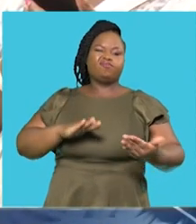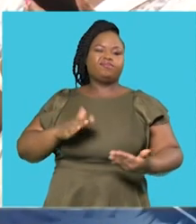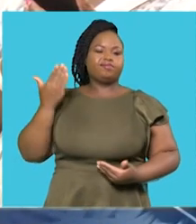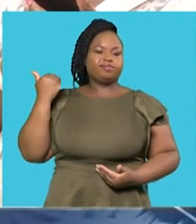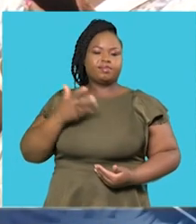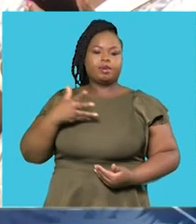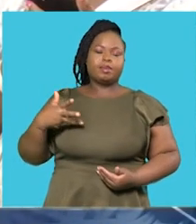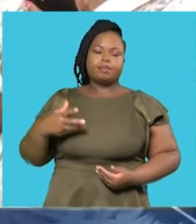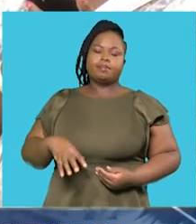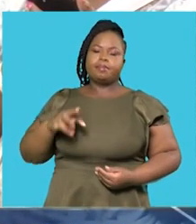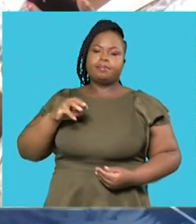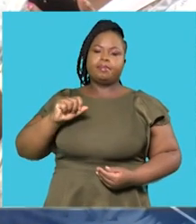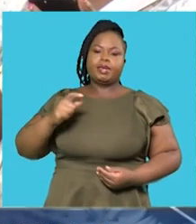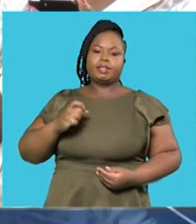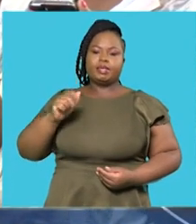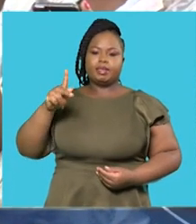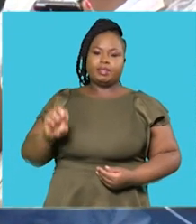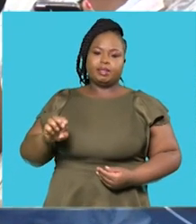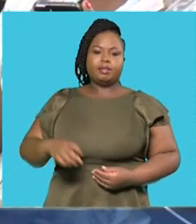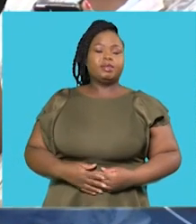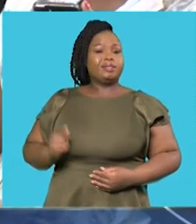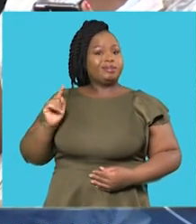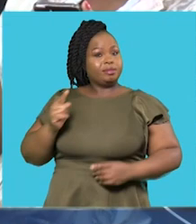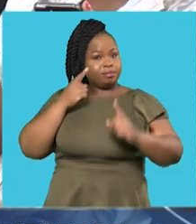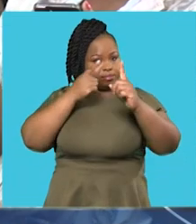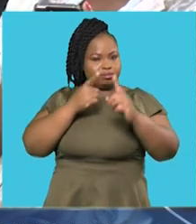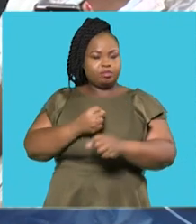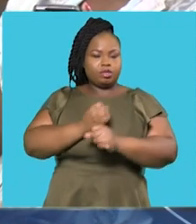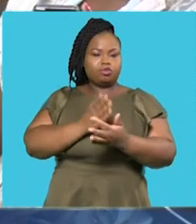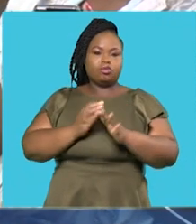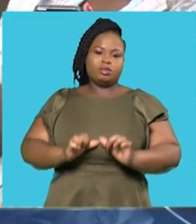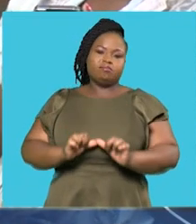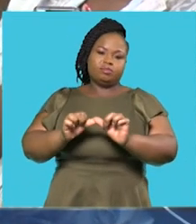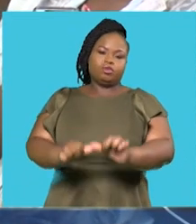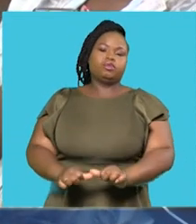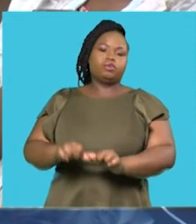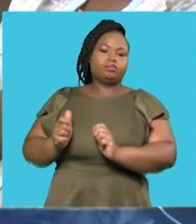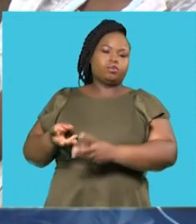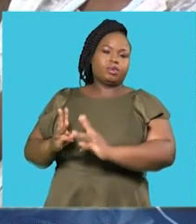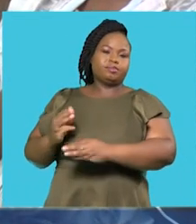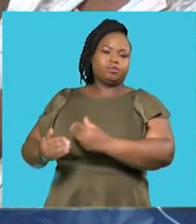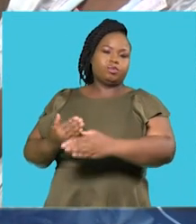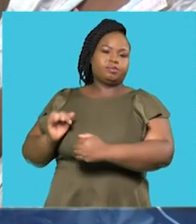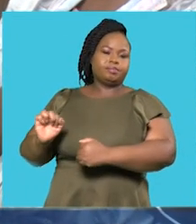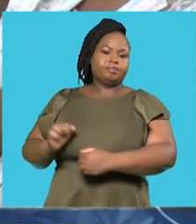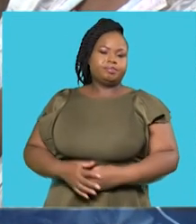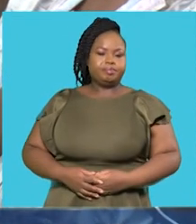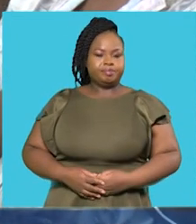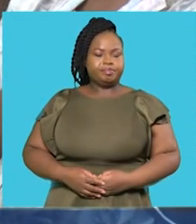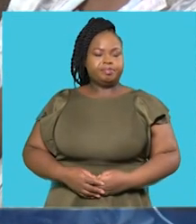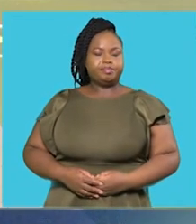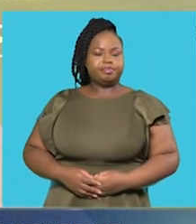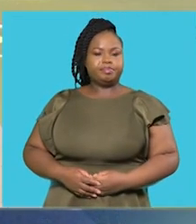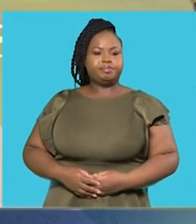umama uCharlotte Maxeke. Ngoko eliphulo linyathelo lokuqhubeka phambili nomsebenzi wakhe. Ama